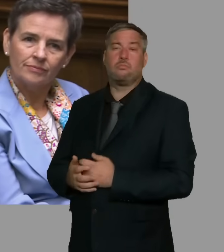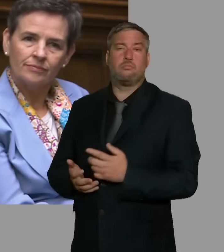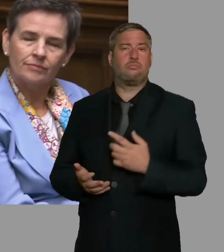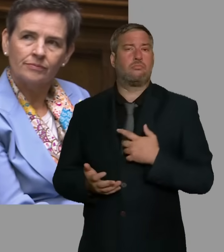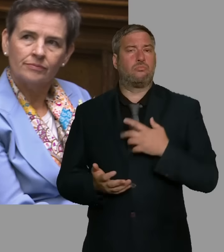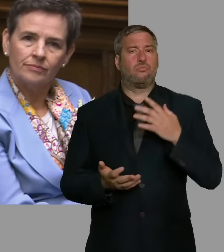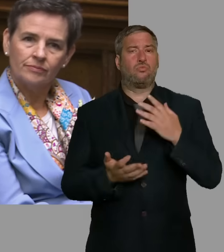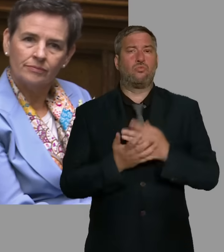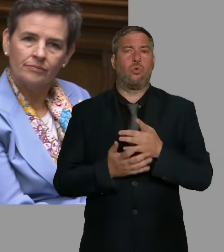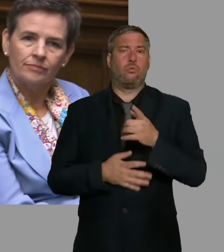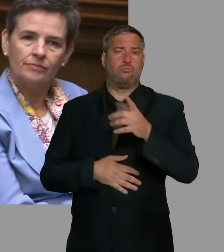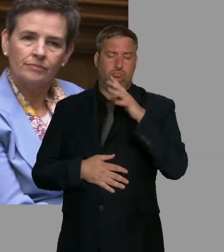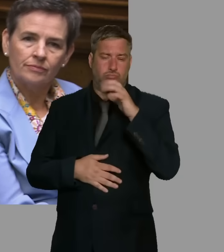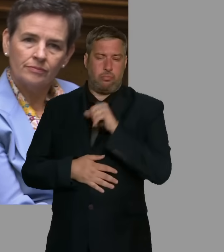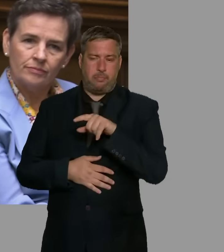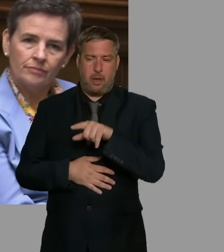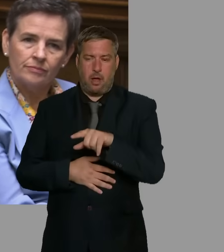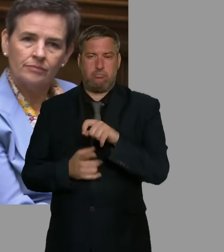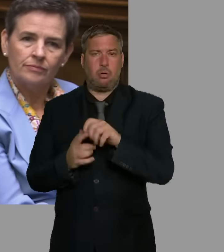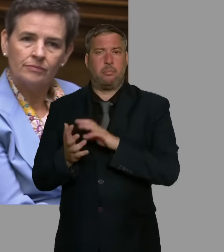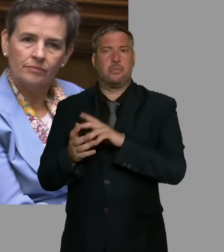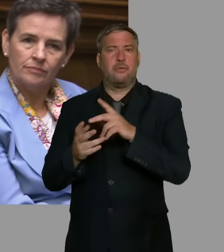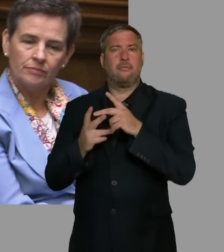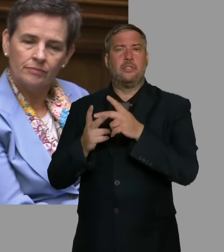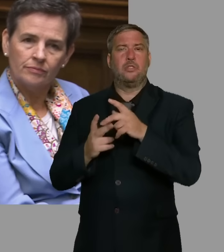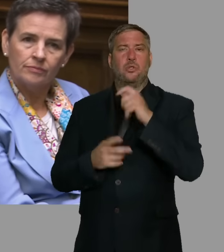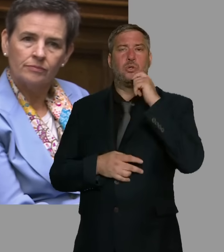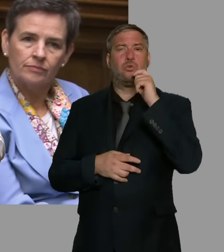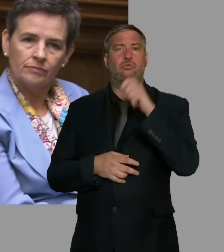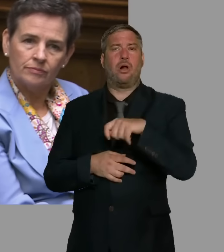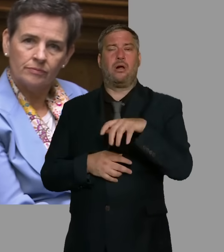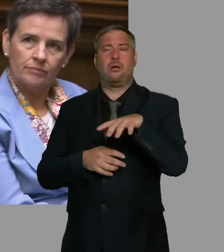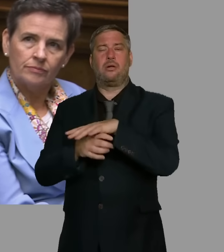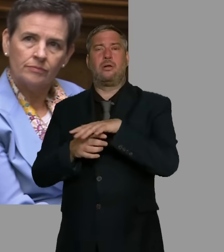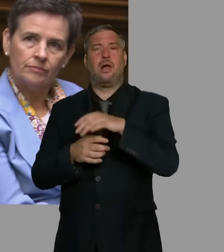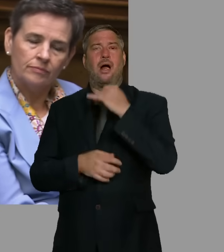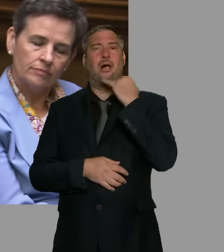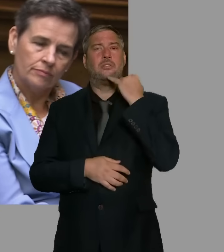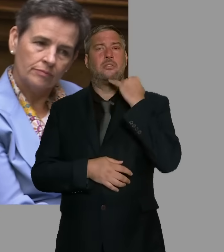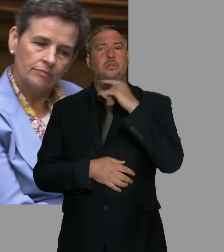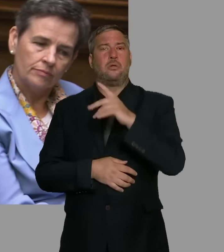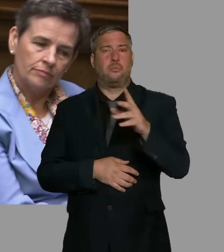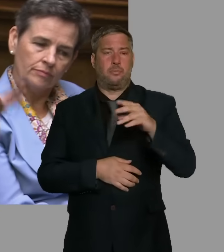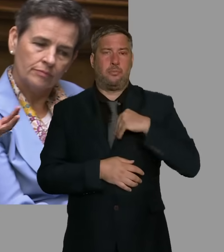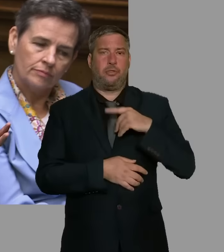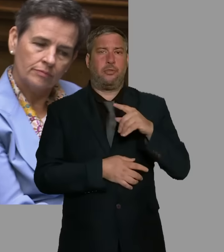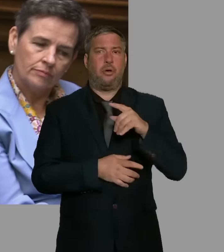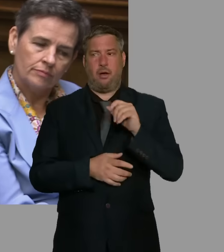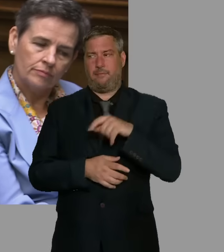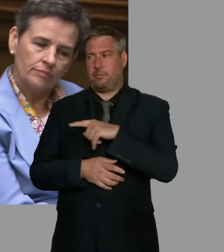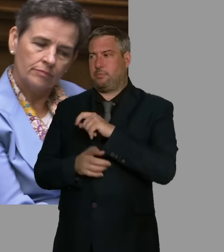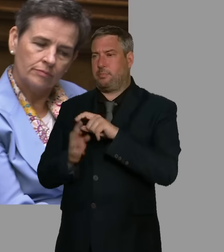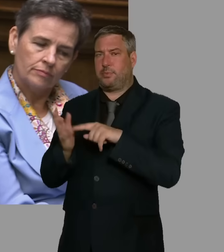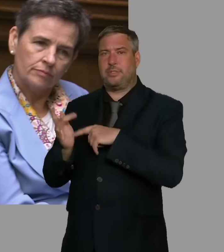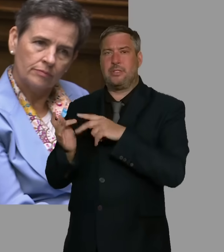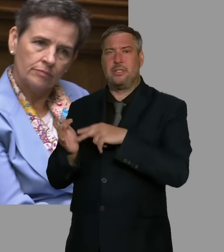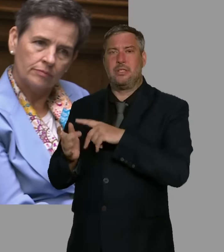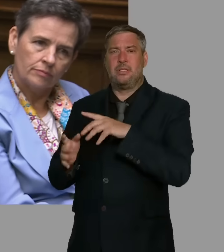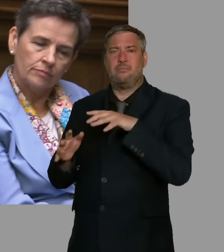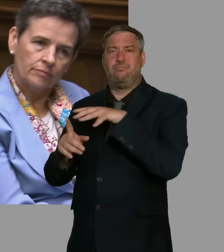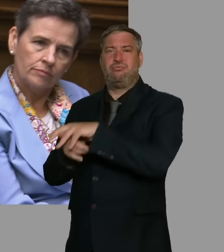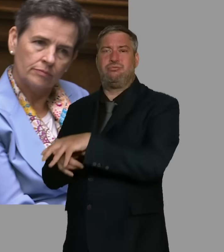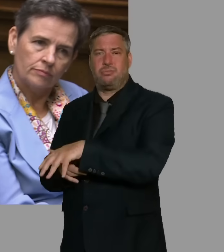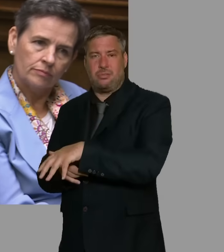him next week at Trump's state visit, can he harness his unique role with US influence and